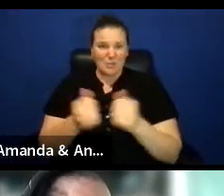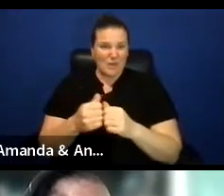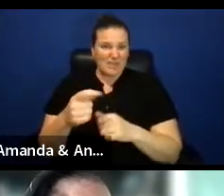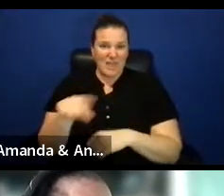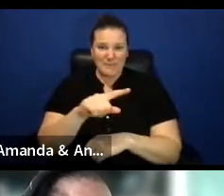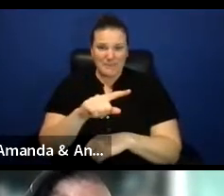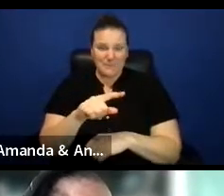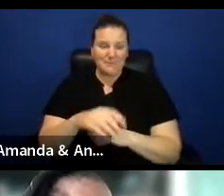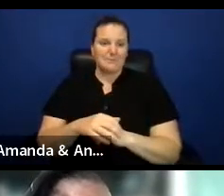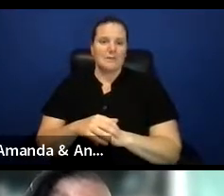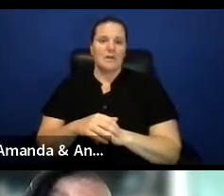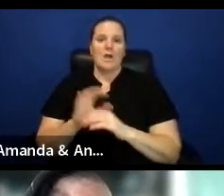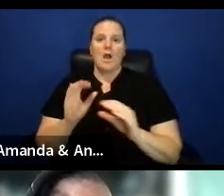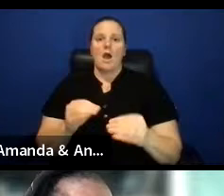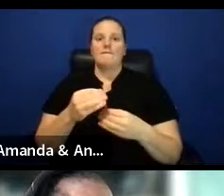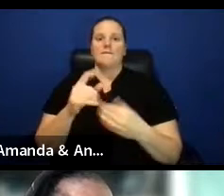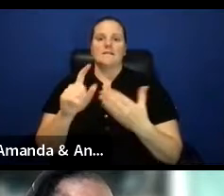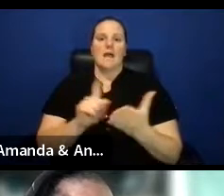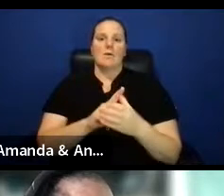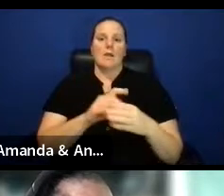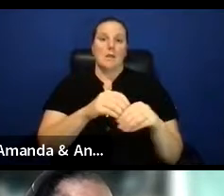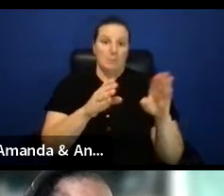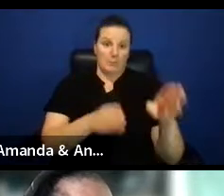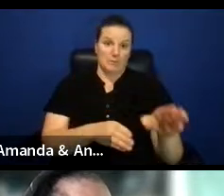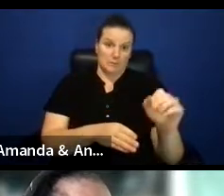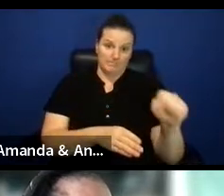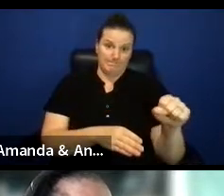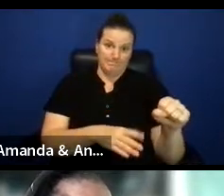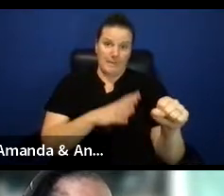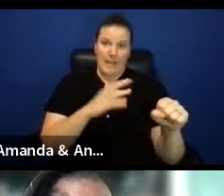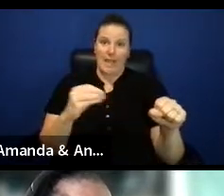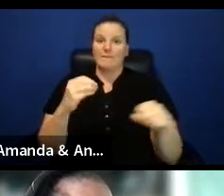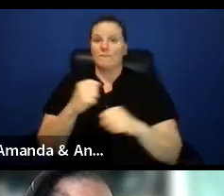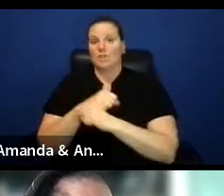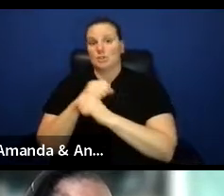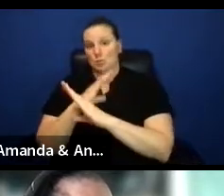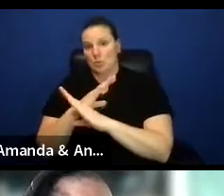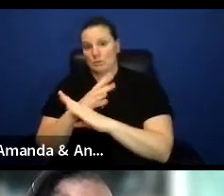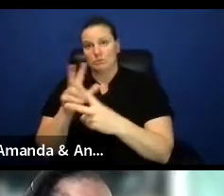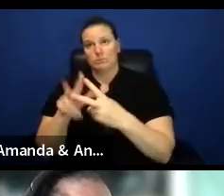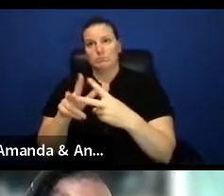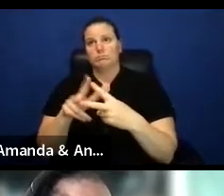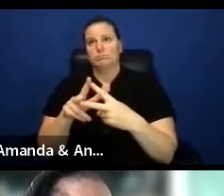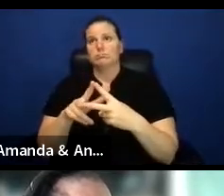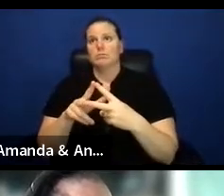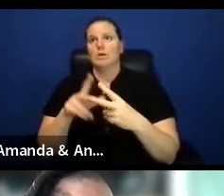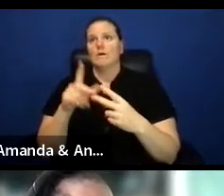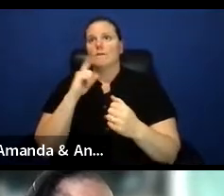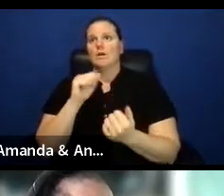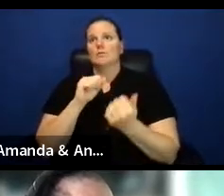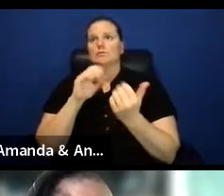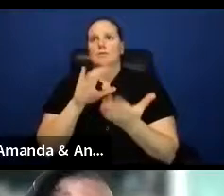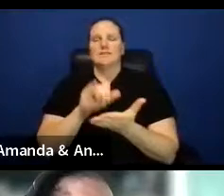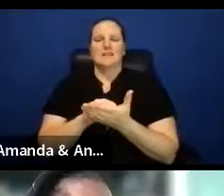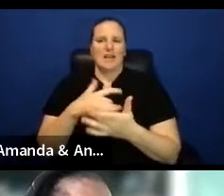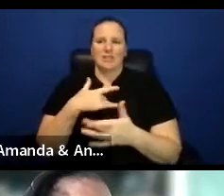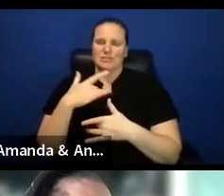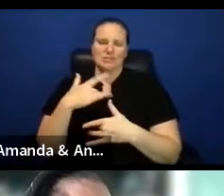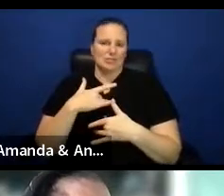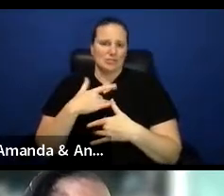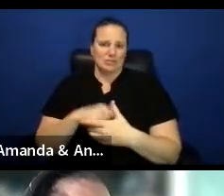So our office hours are both in person and virtual to address those type of